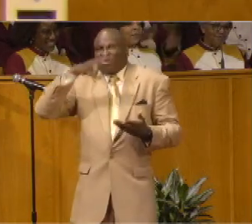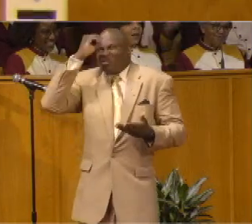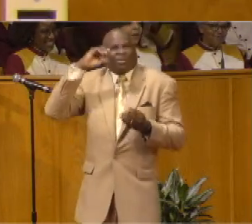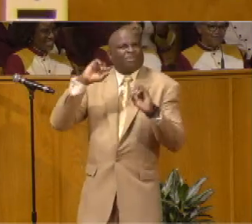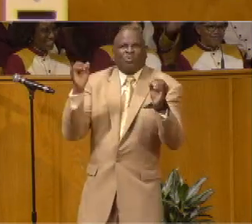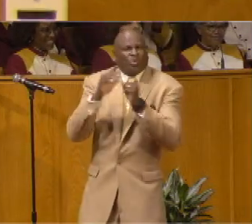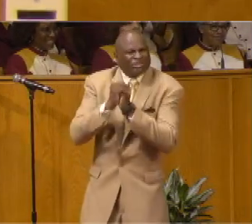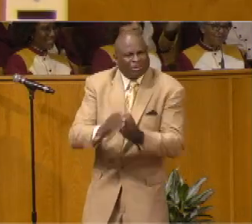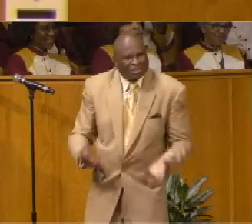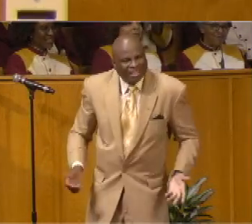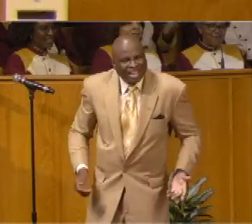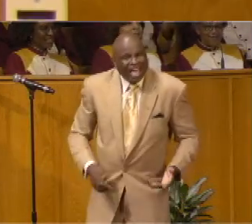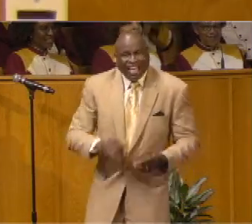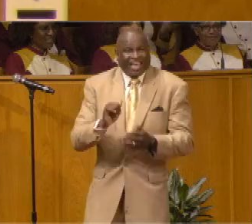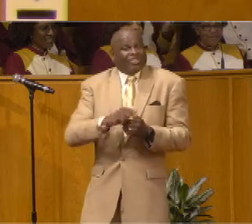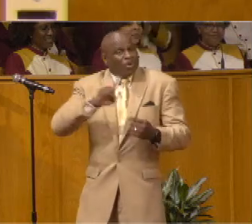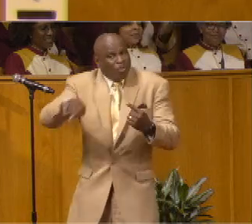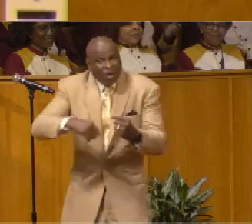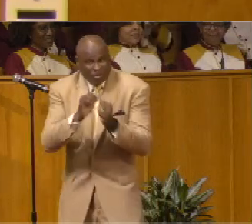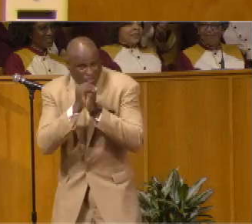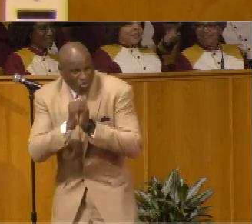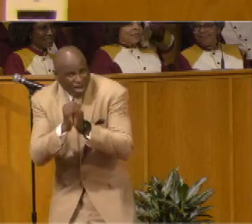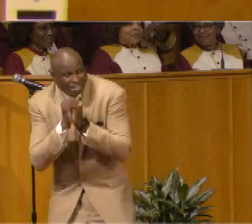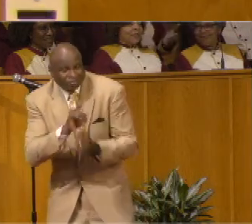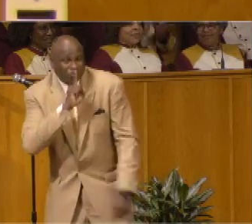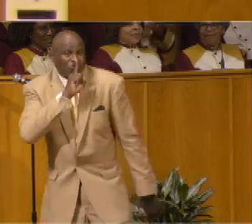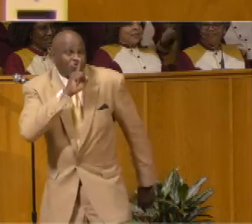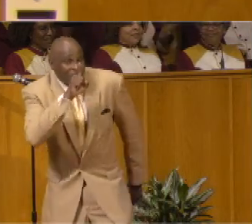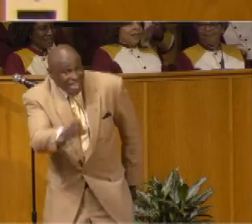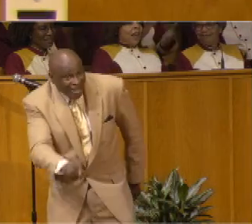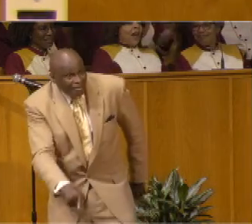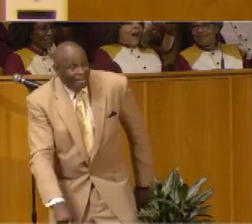to worship. That when worship is real,